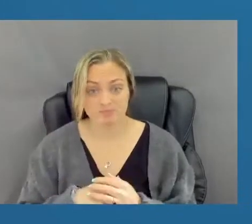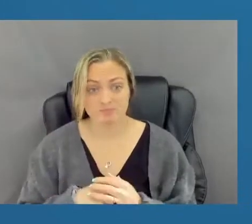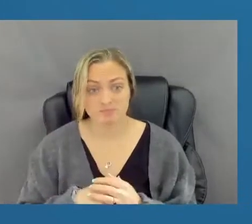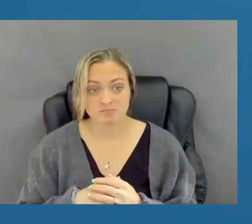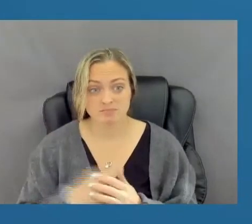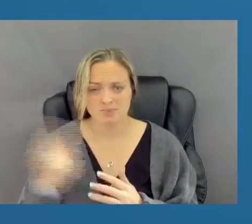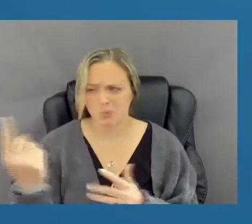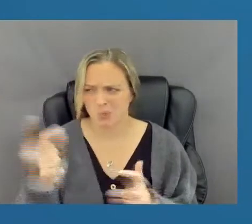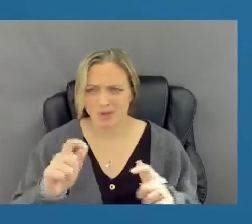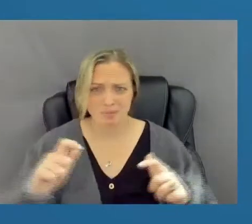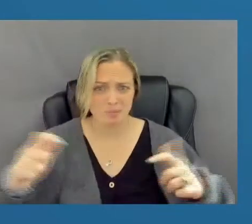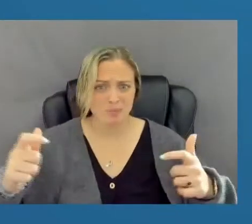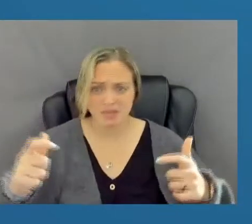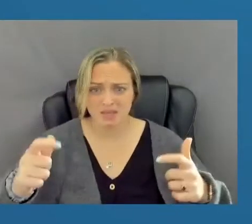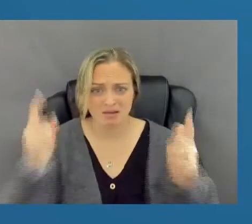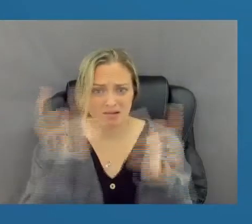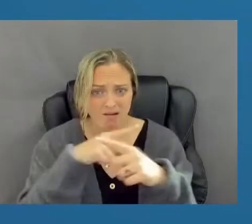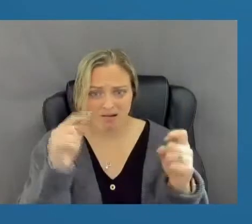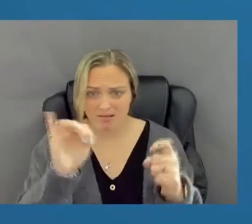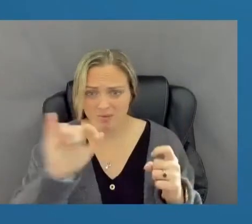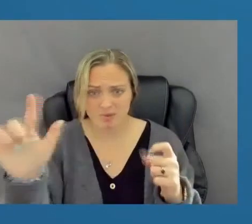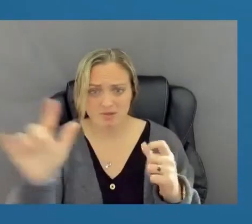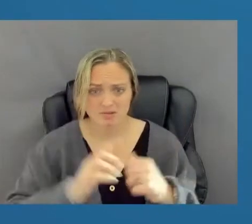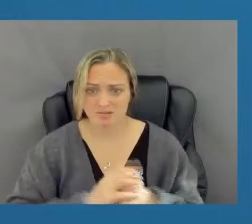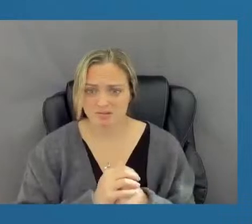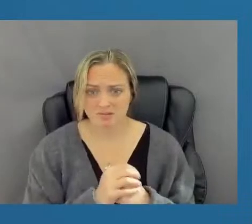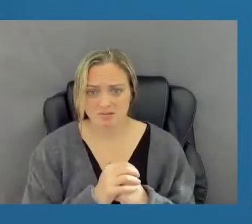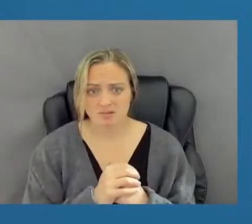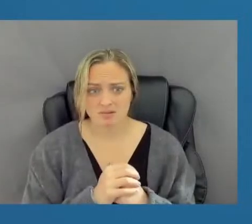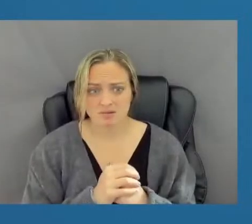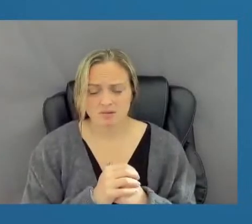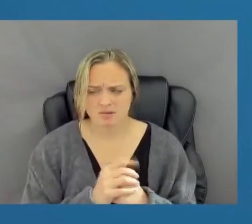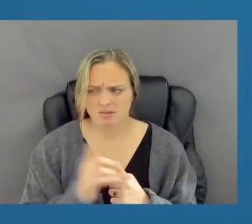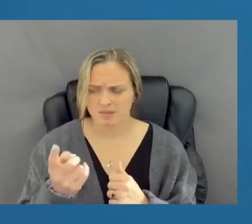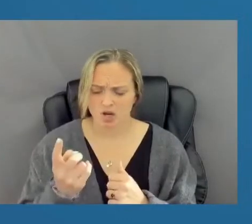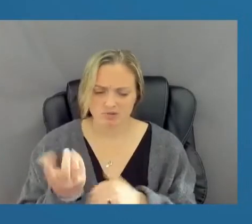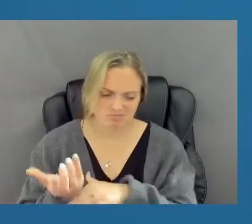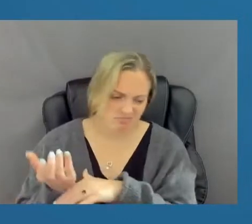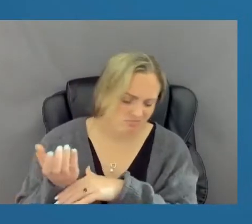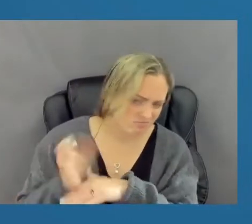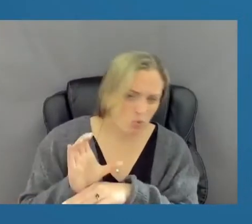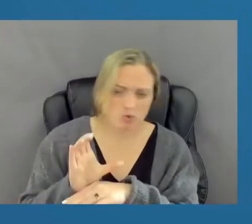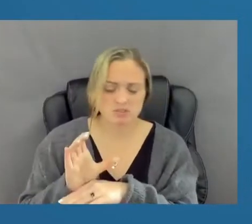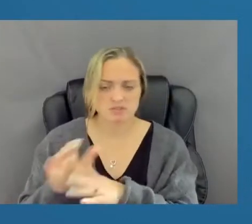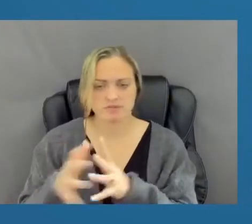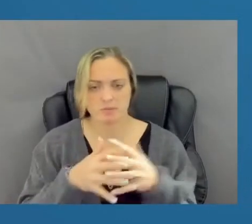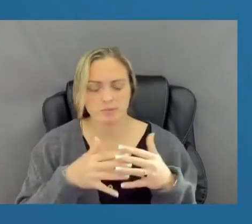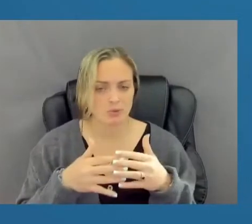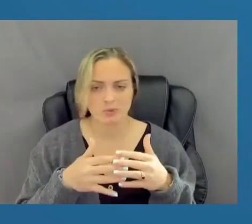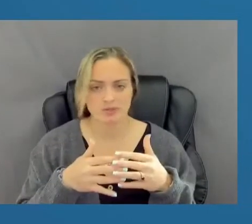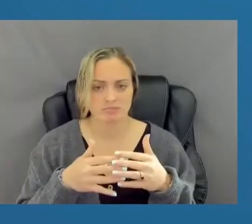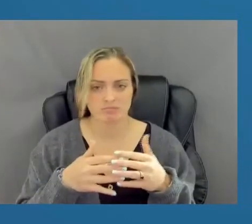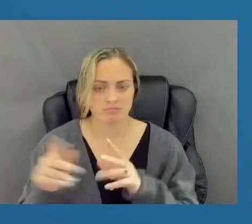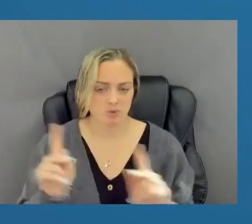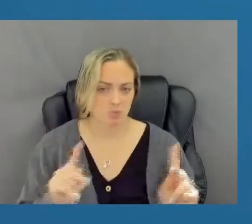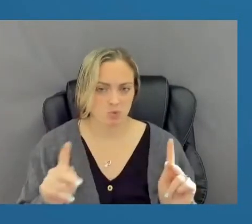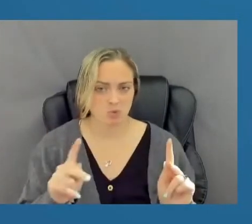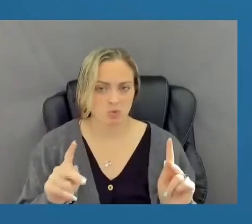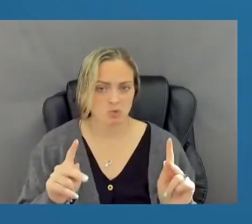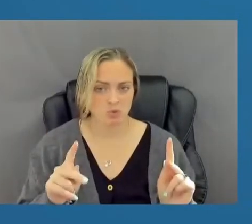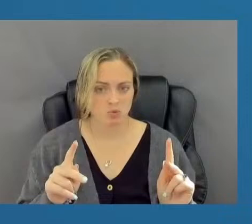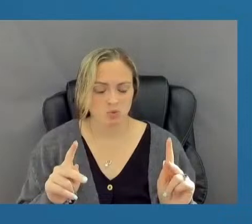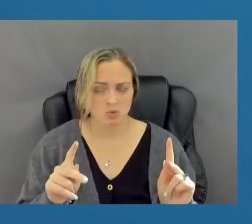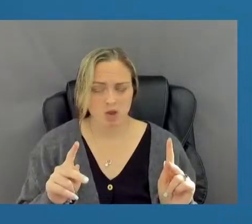big, ugly bill that they're trying to jam down the throats of the American people is